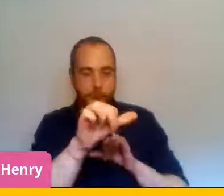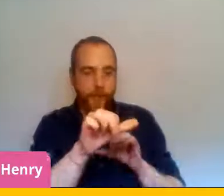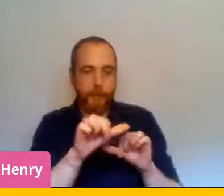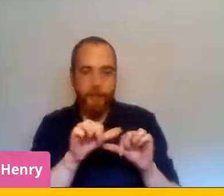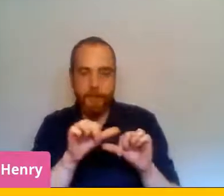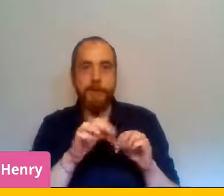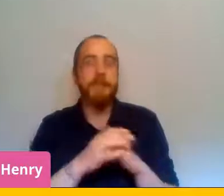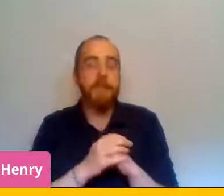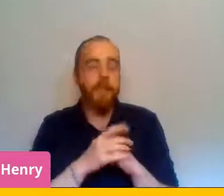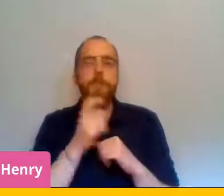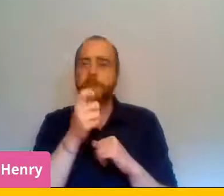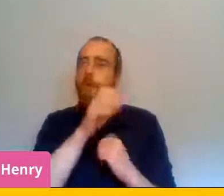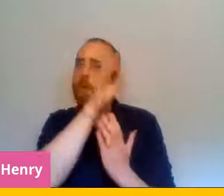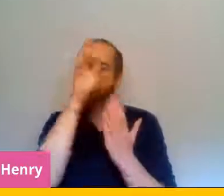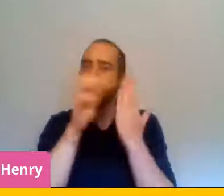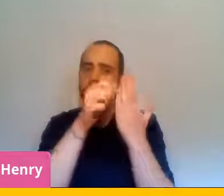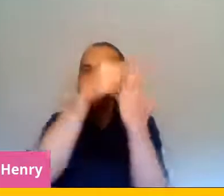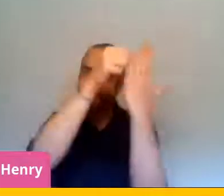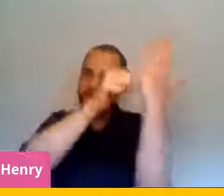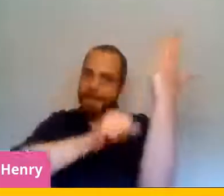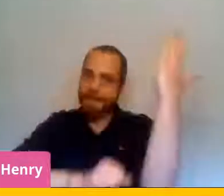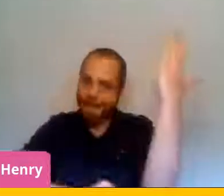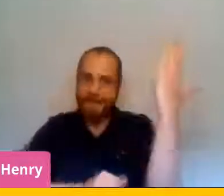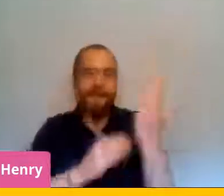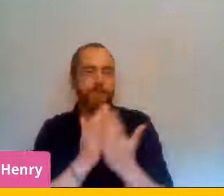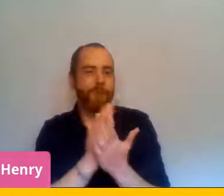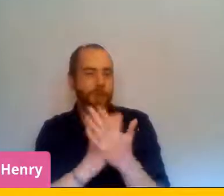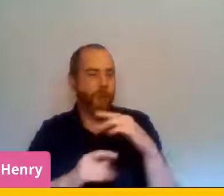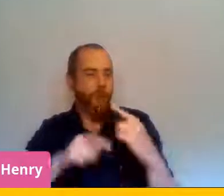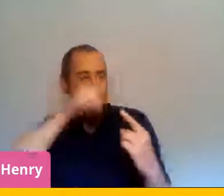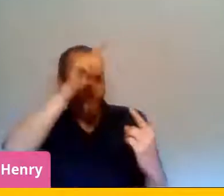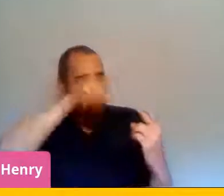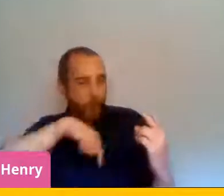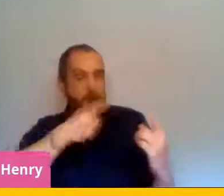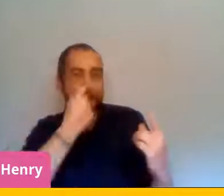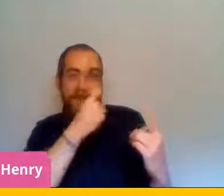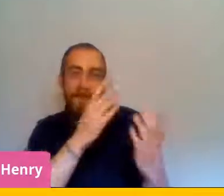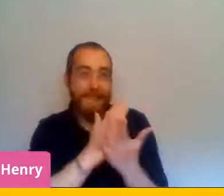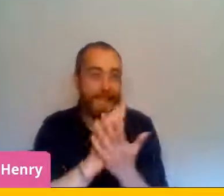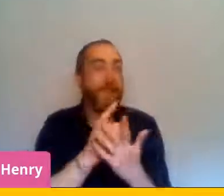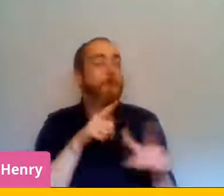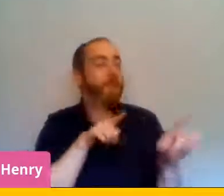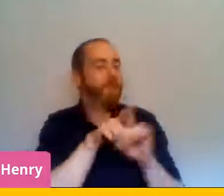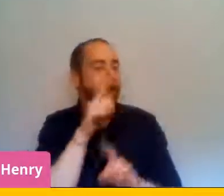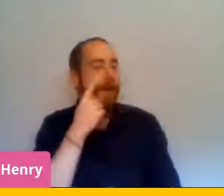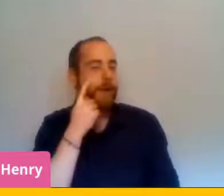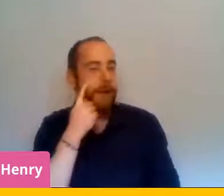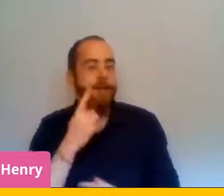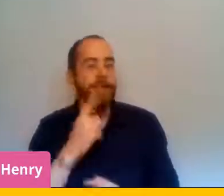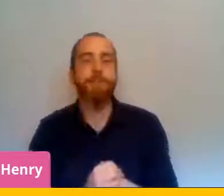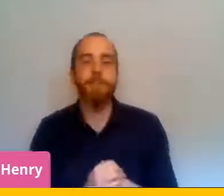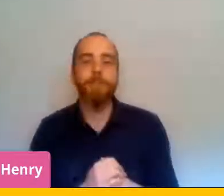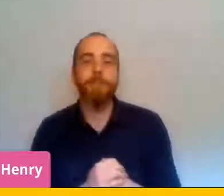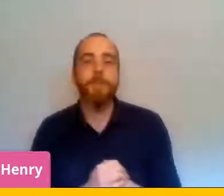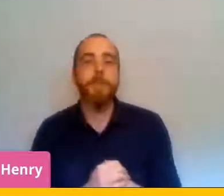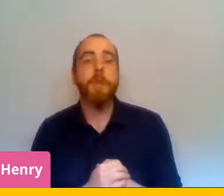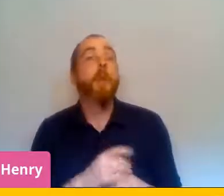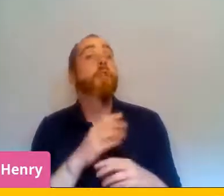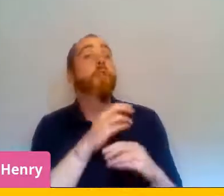I have a very short time in which to try and get through quite a few questions. And as Jane has said, I'm not sure I'm going to be able to get through all of them, but I'm going to do my